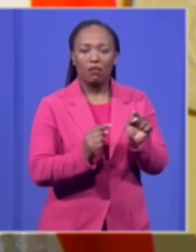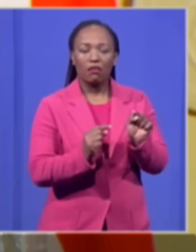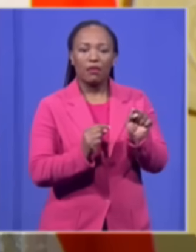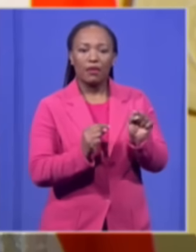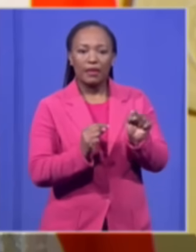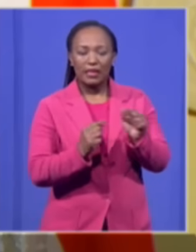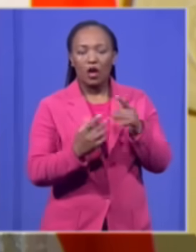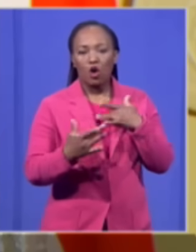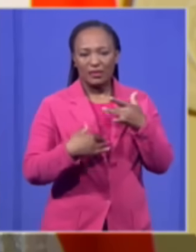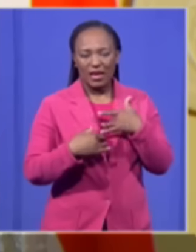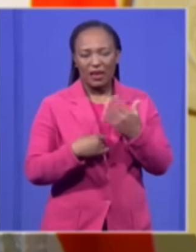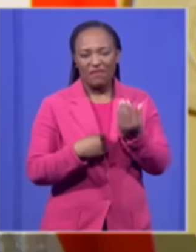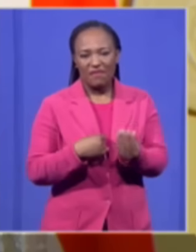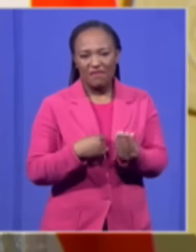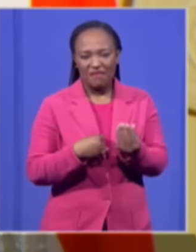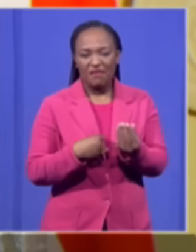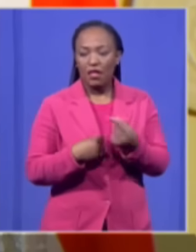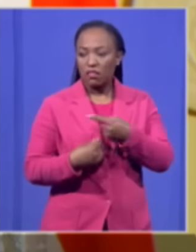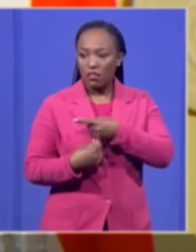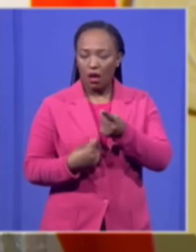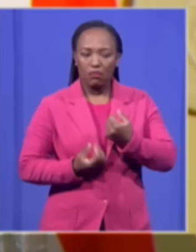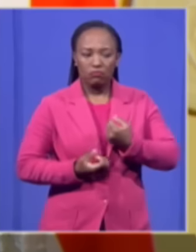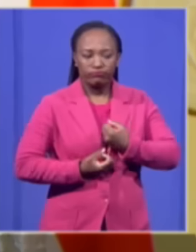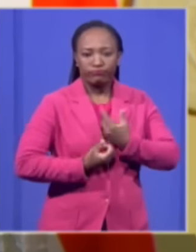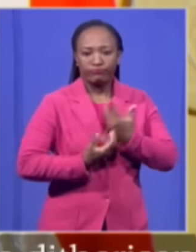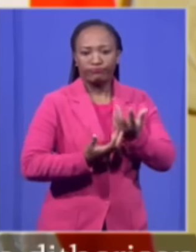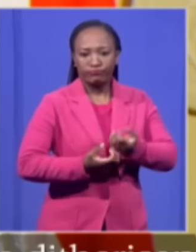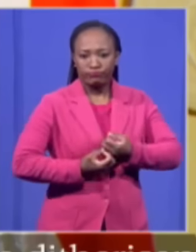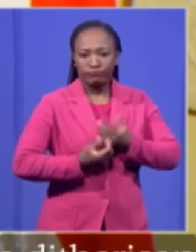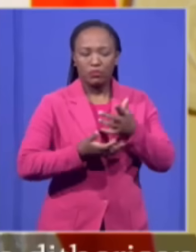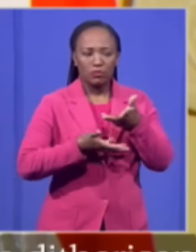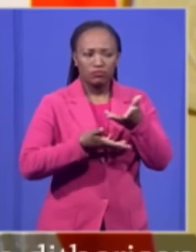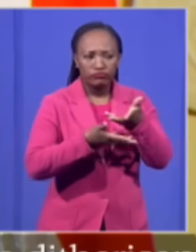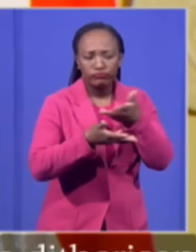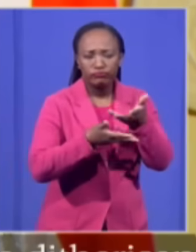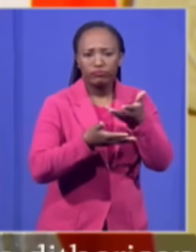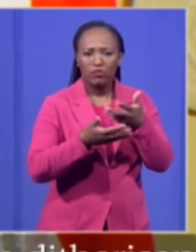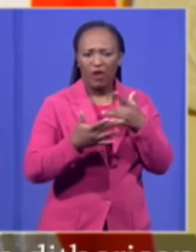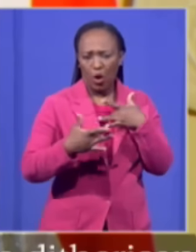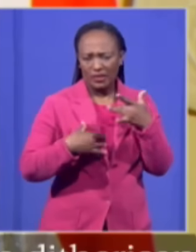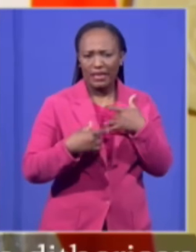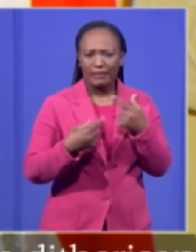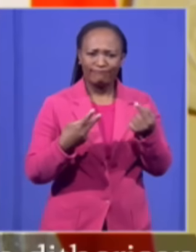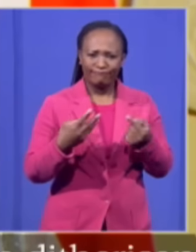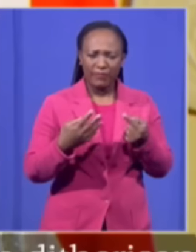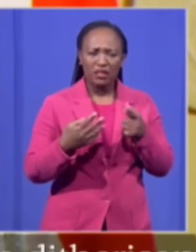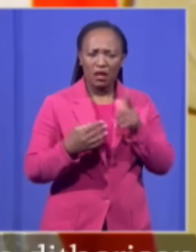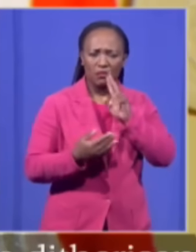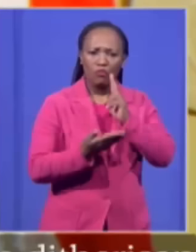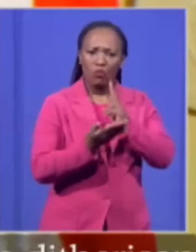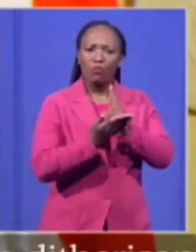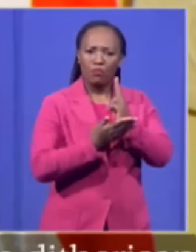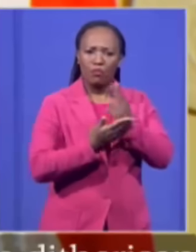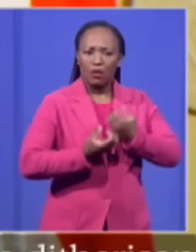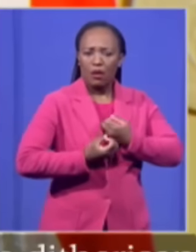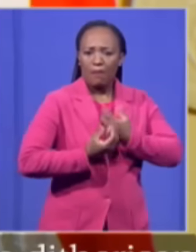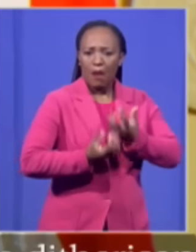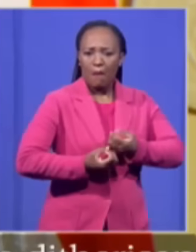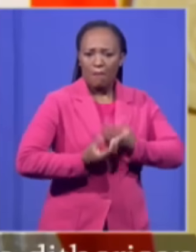There was a genuine and earnest attempt to address those concerns. The president, with